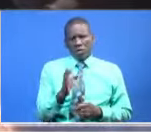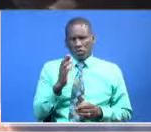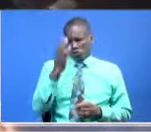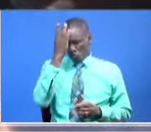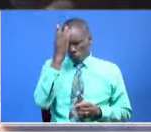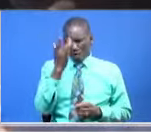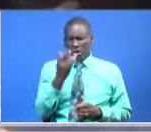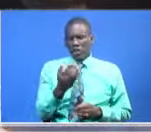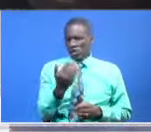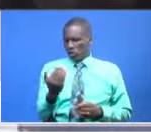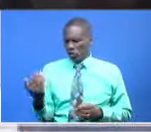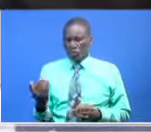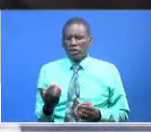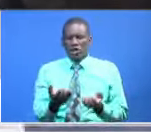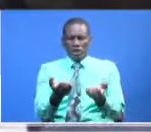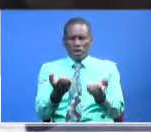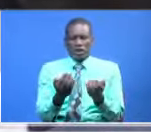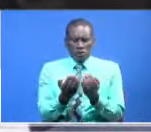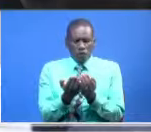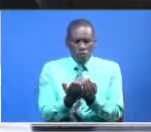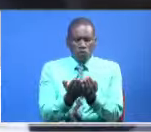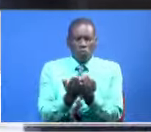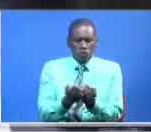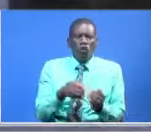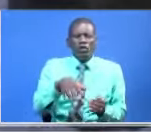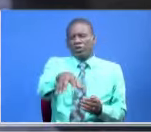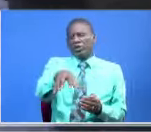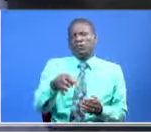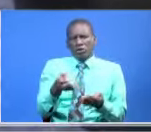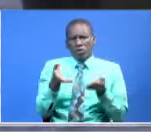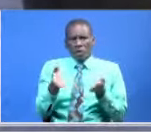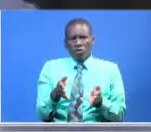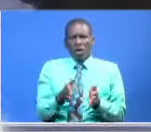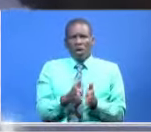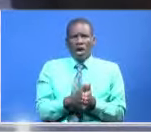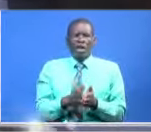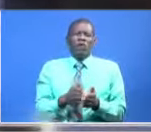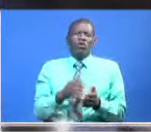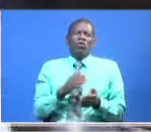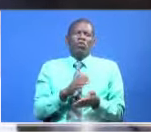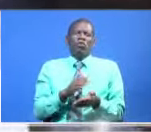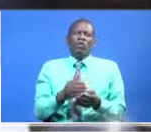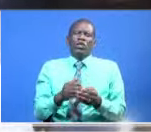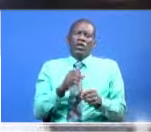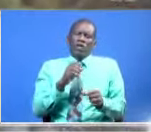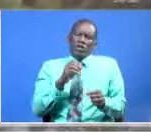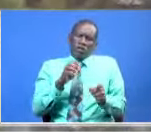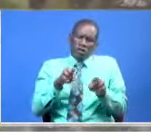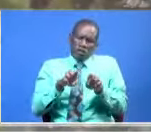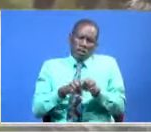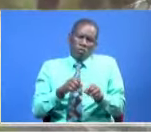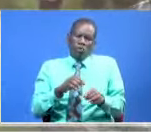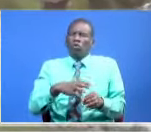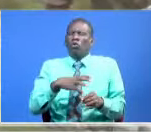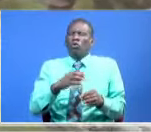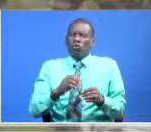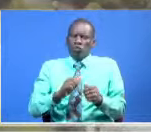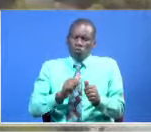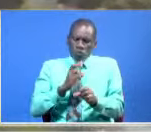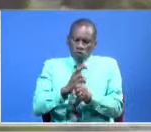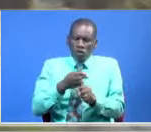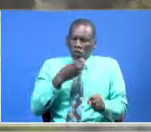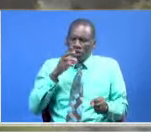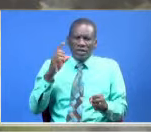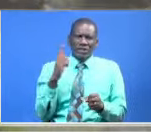wanataji maboti ziwe ambazo zitawavusha. Na bila watoto kupita kwa hii maji, itakuwa ni hatari kwao. More than 10 schools